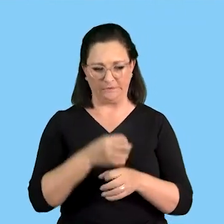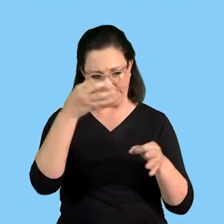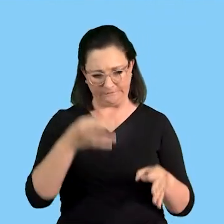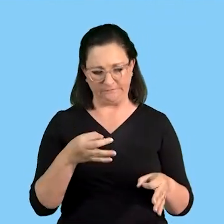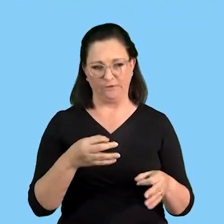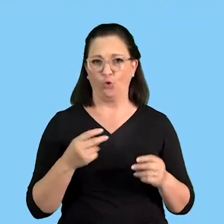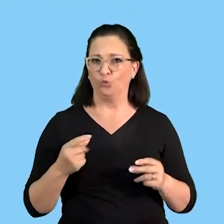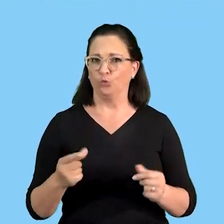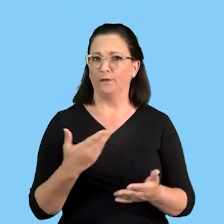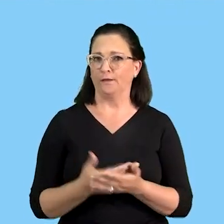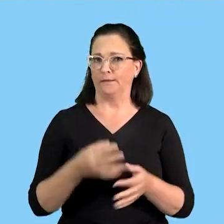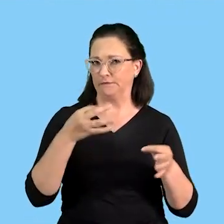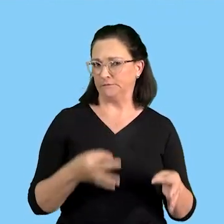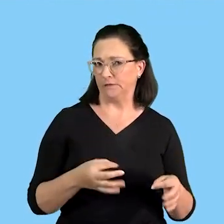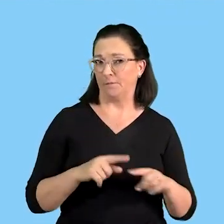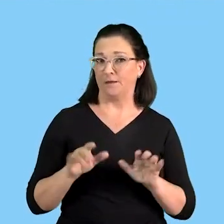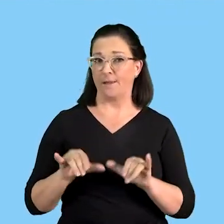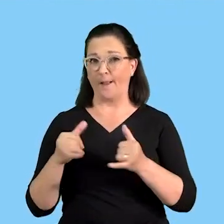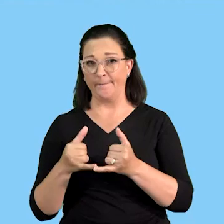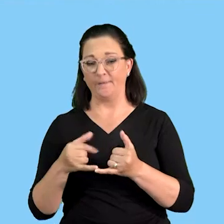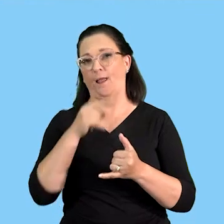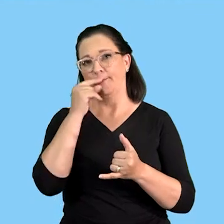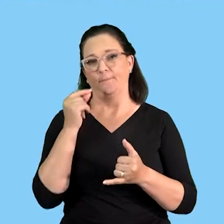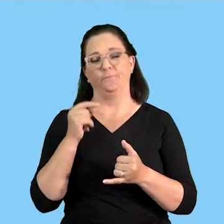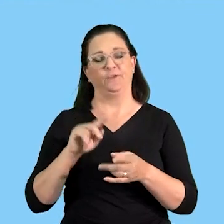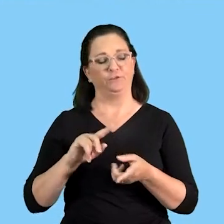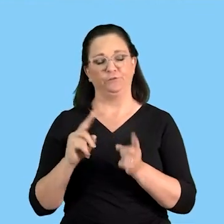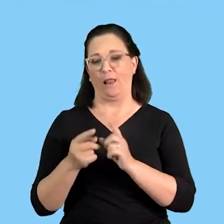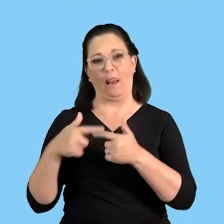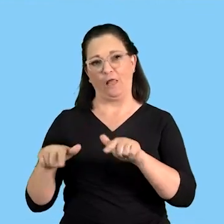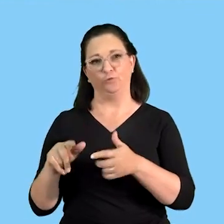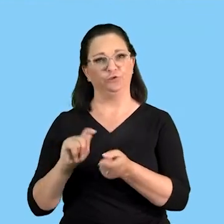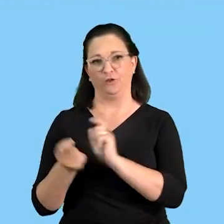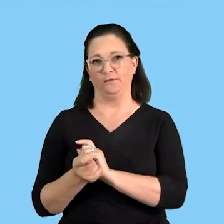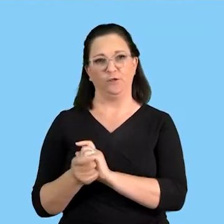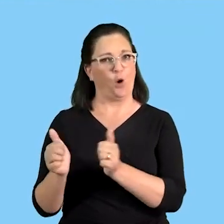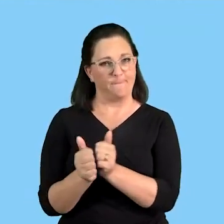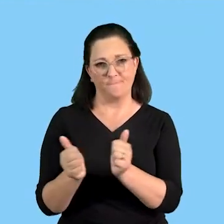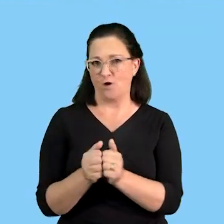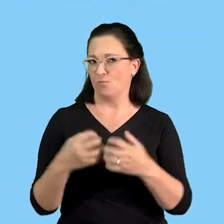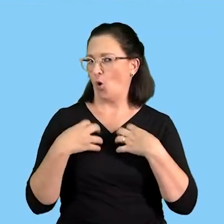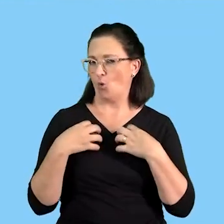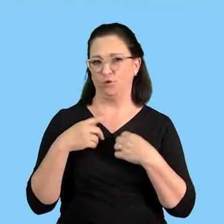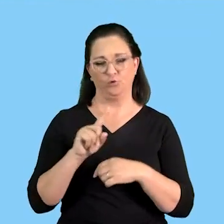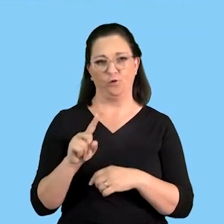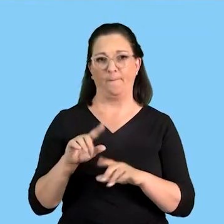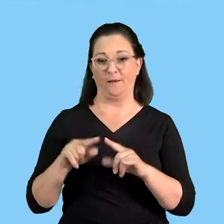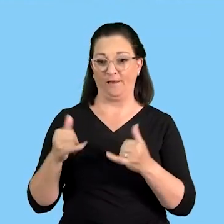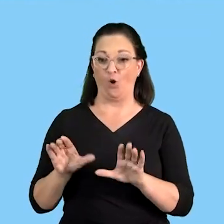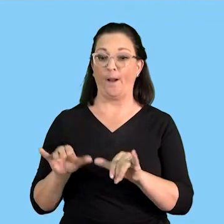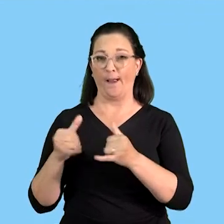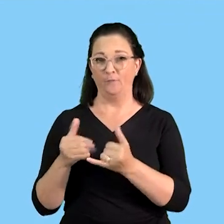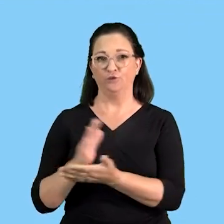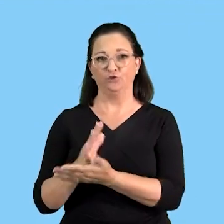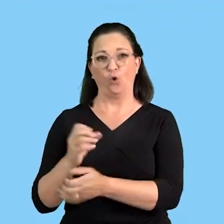decisions and making decisions quicker. But with a company, the language changes. We no longer have owners, we no longer have partners, but with a